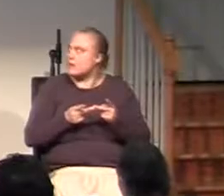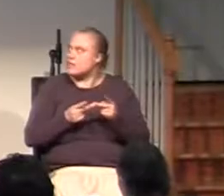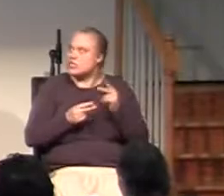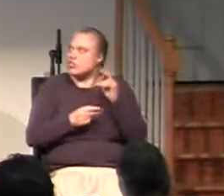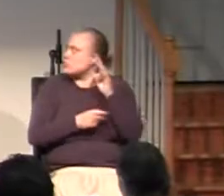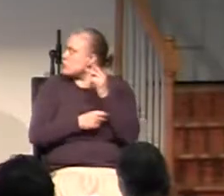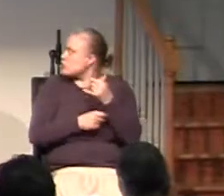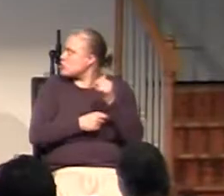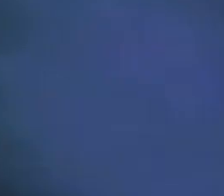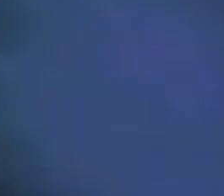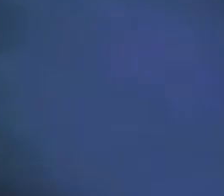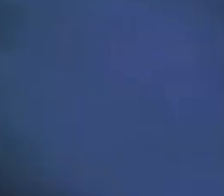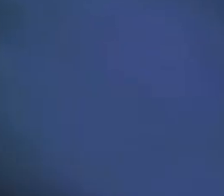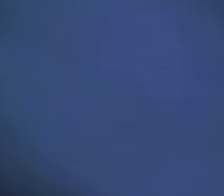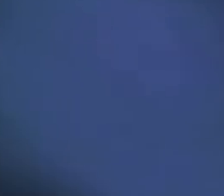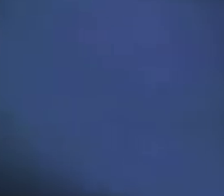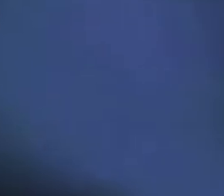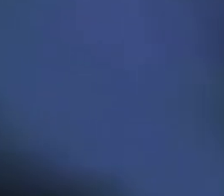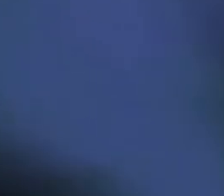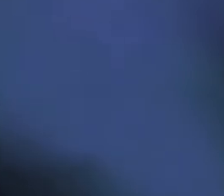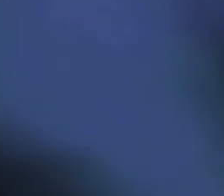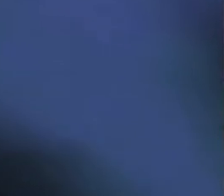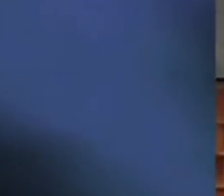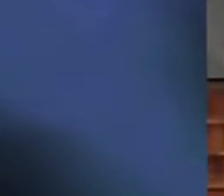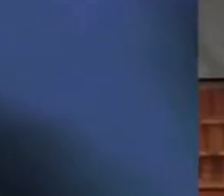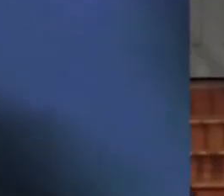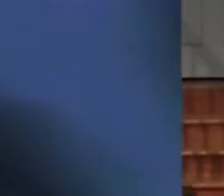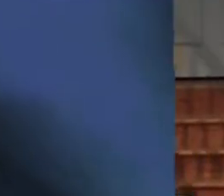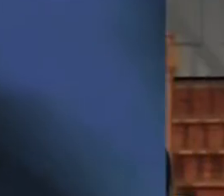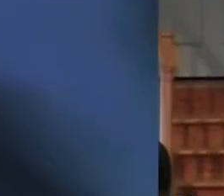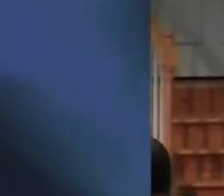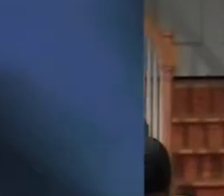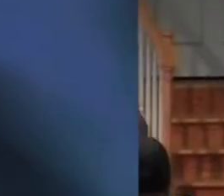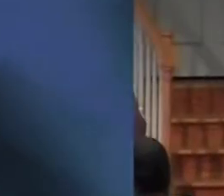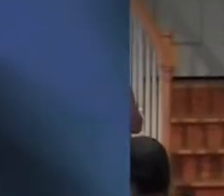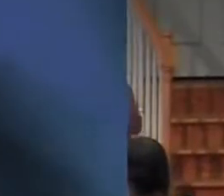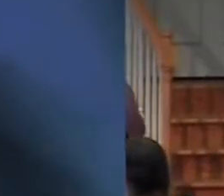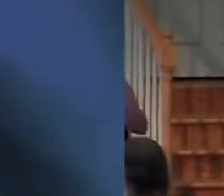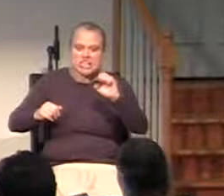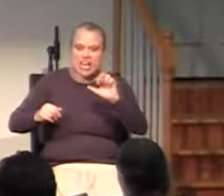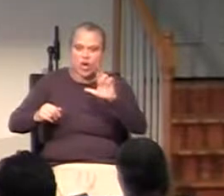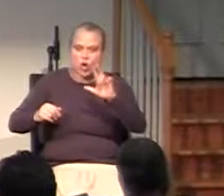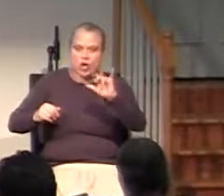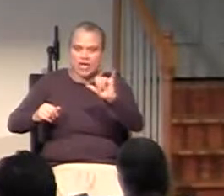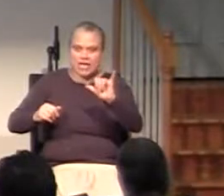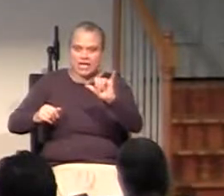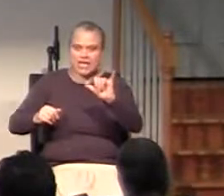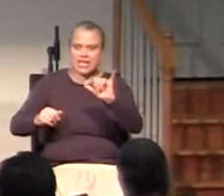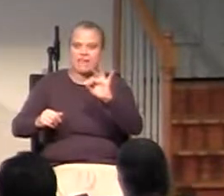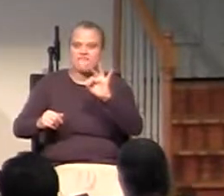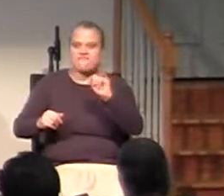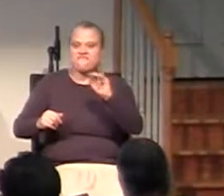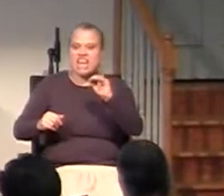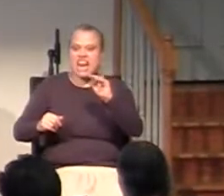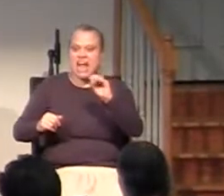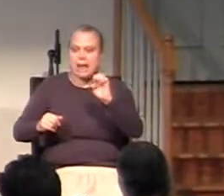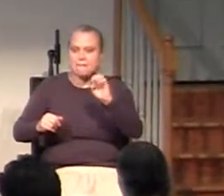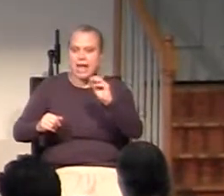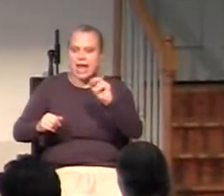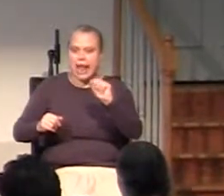we're going to consider it beginning here with there are four basic doctrines that I use in my own